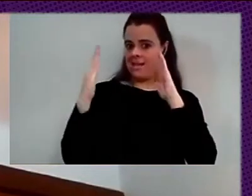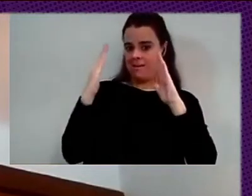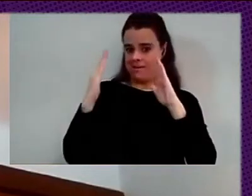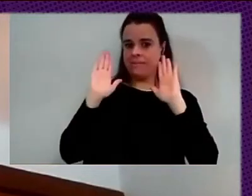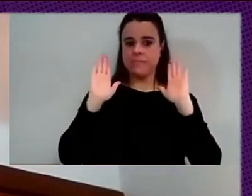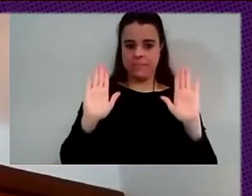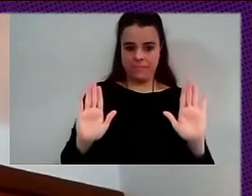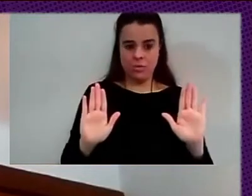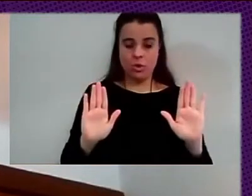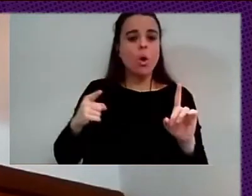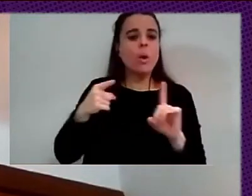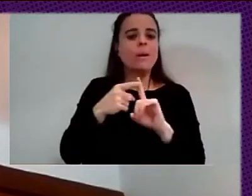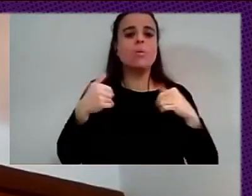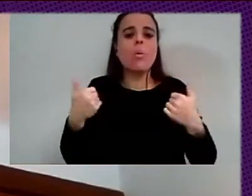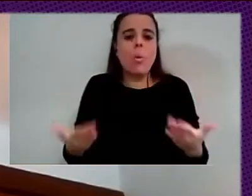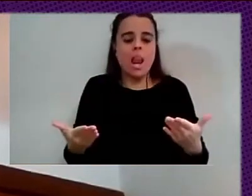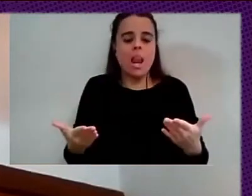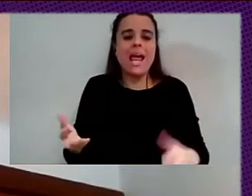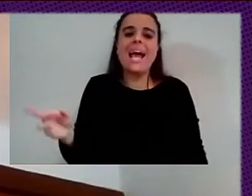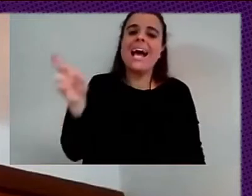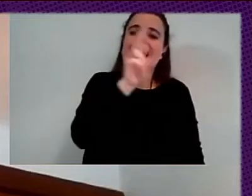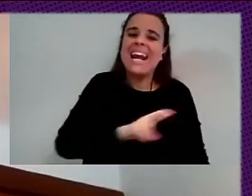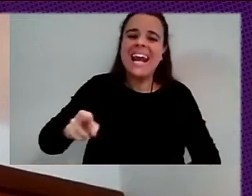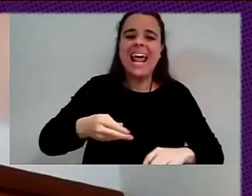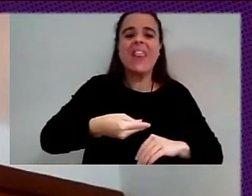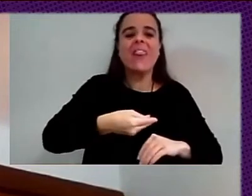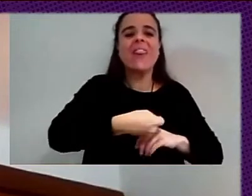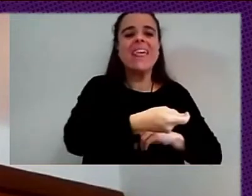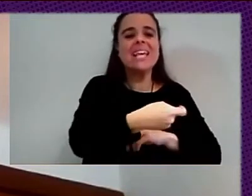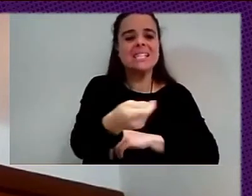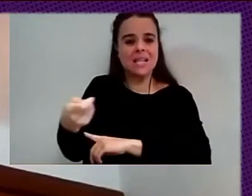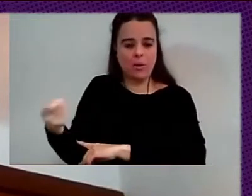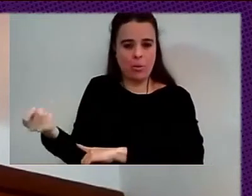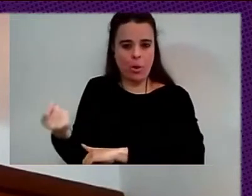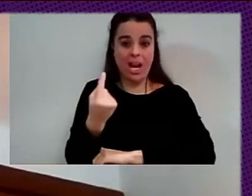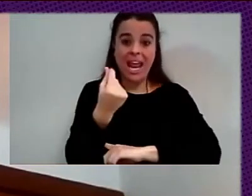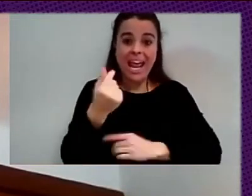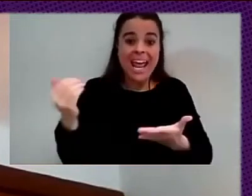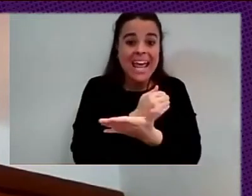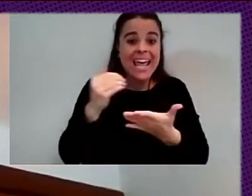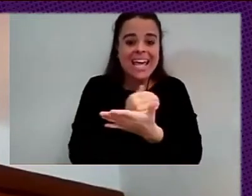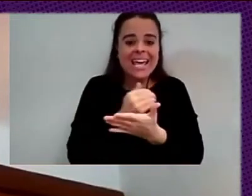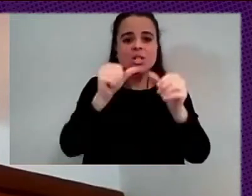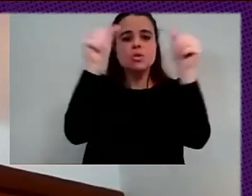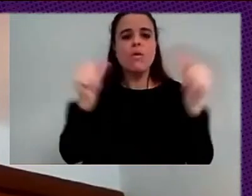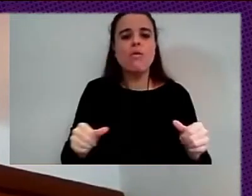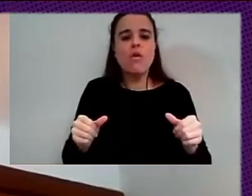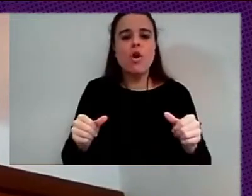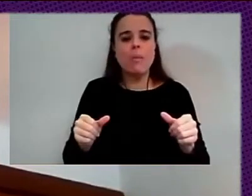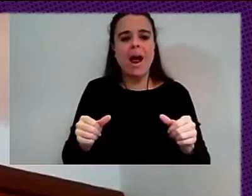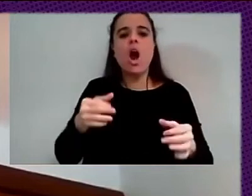economy that is fair and just for everybody. So when we're thinking about digital technology, we can't really get outside of